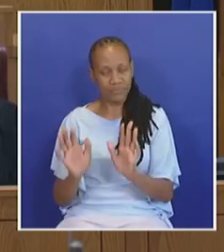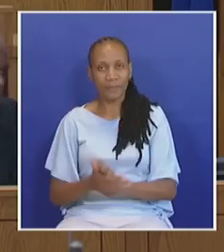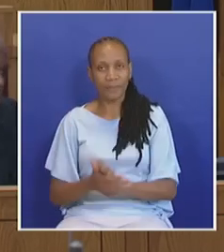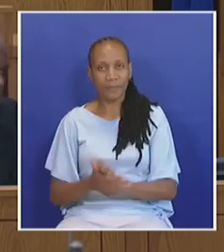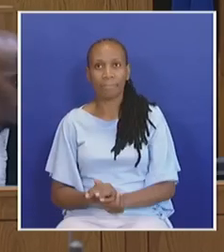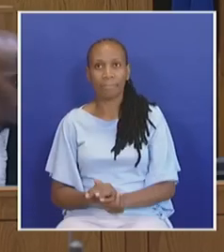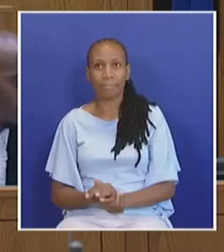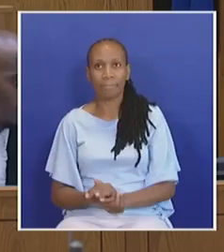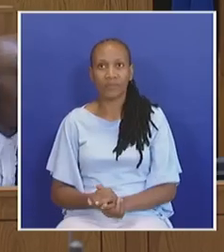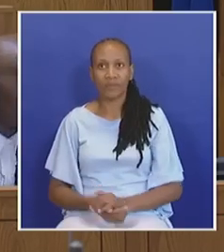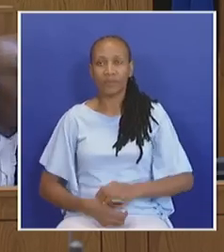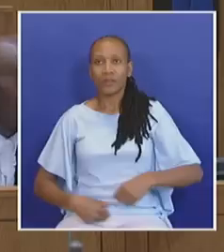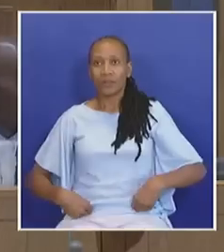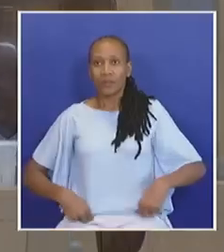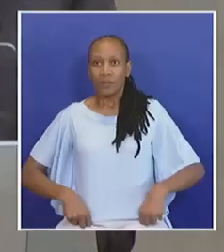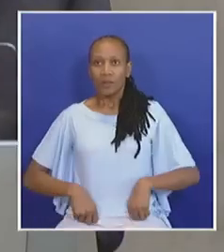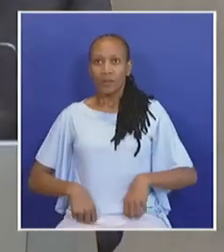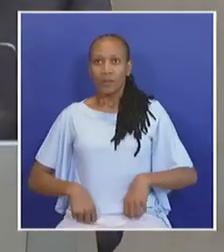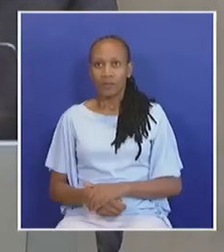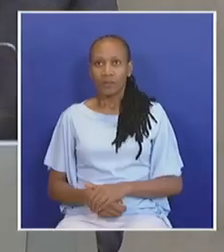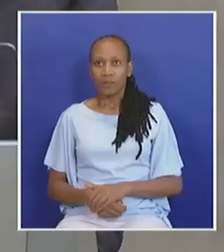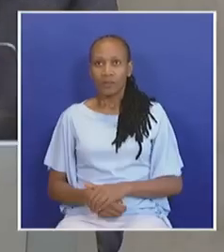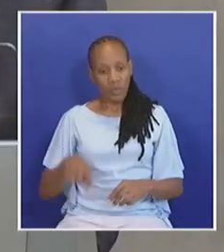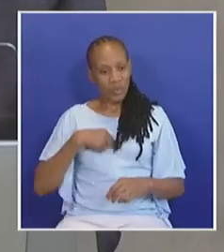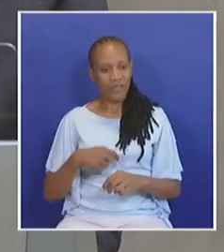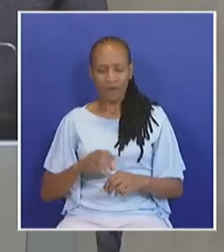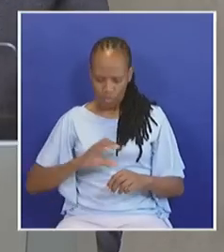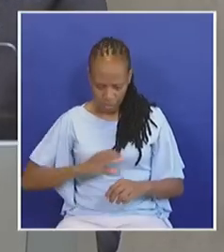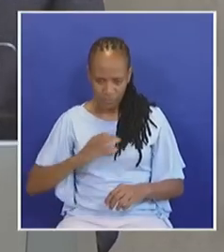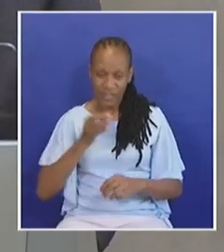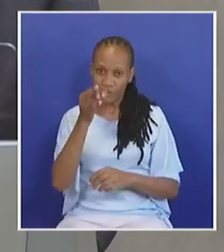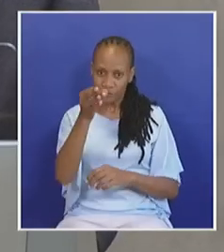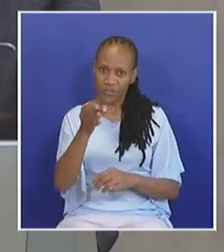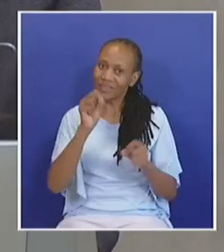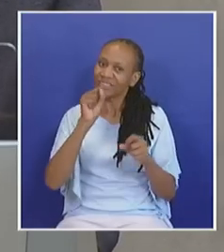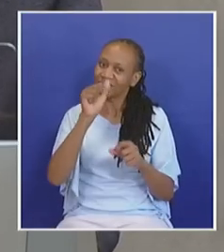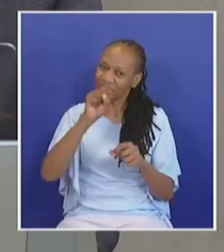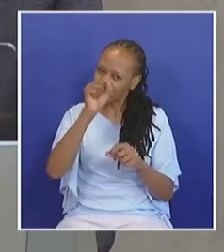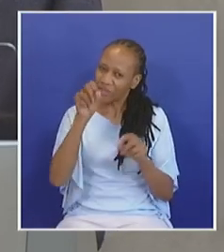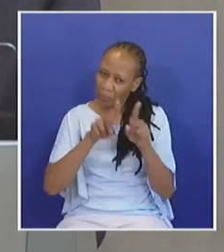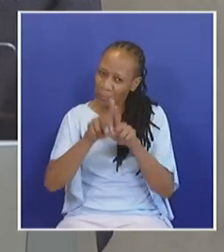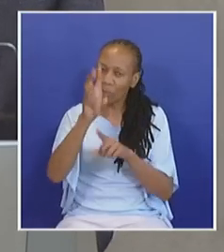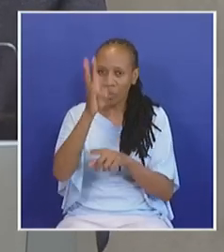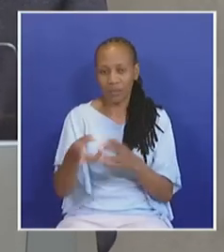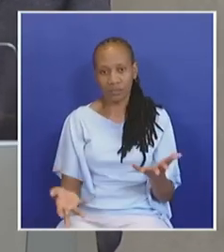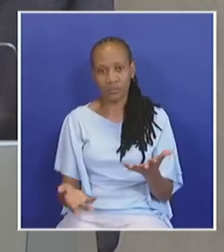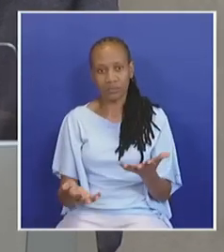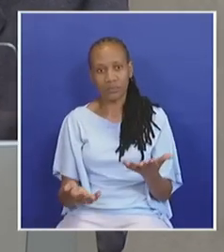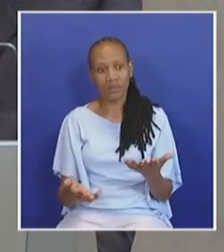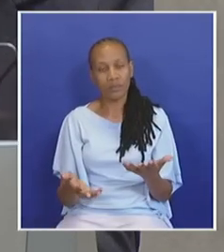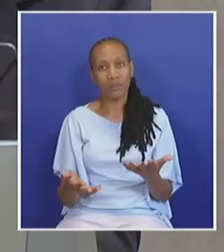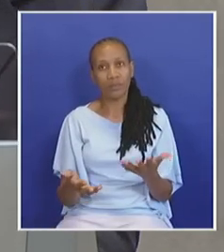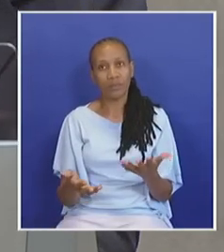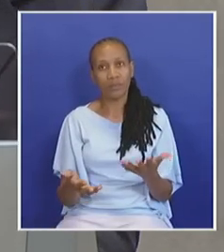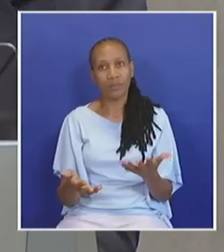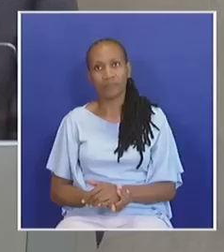We are prudent of our past, confident of the future. As African National Congress, against this backdrop, let me paraphrase the quote of